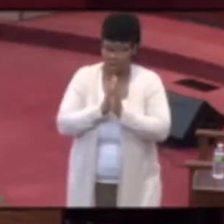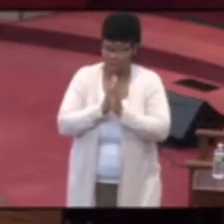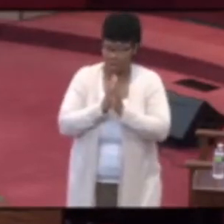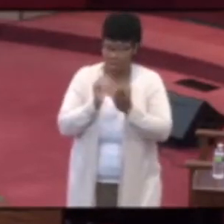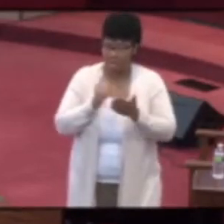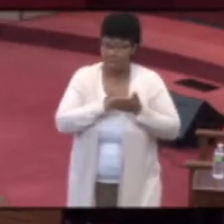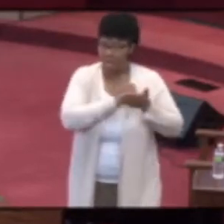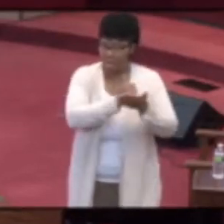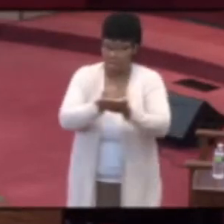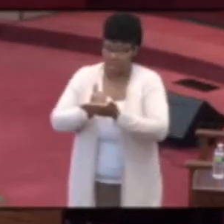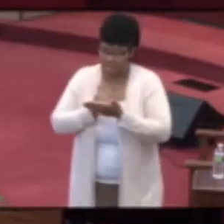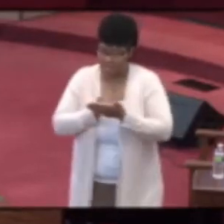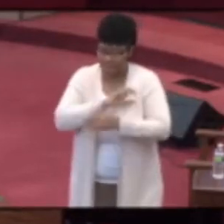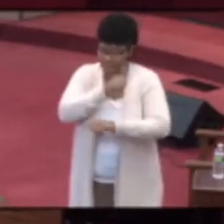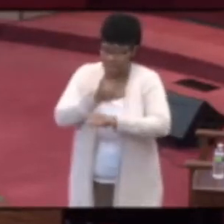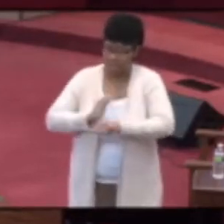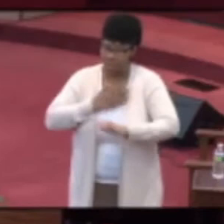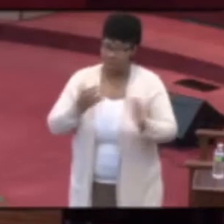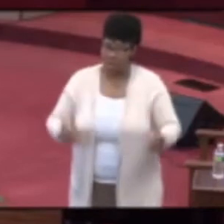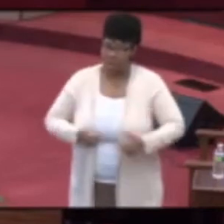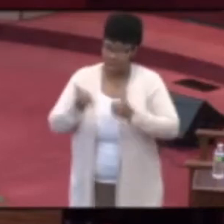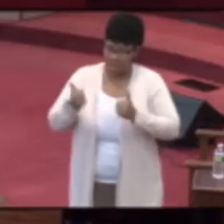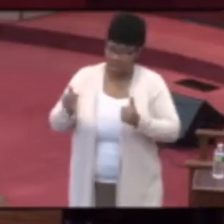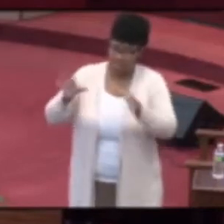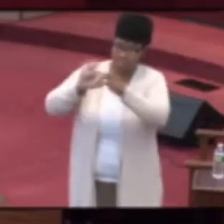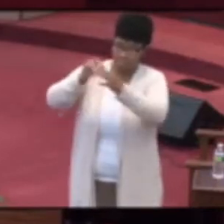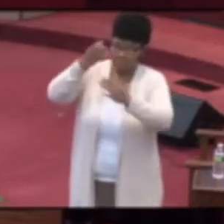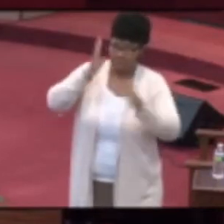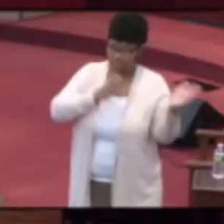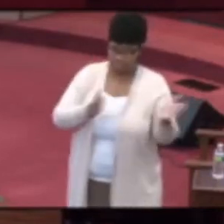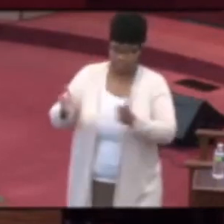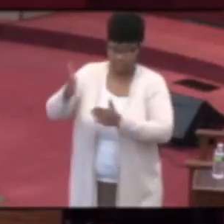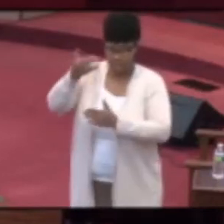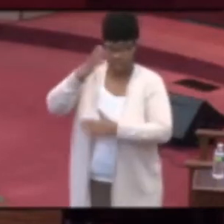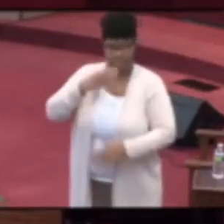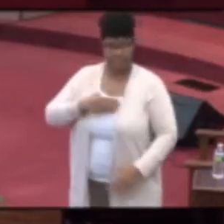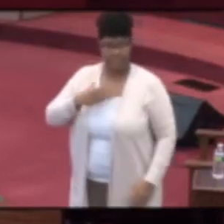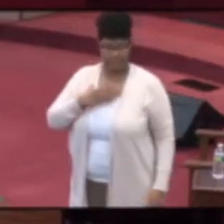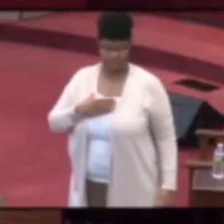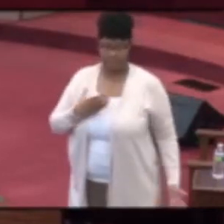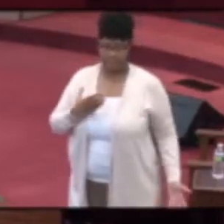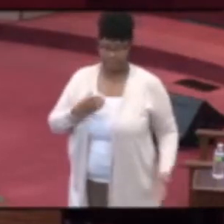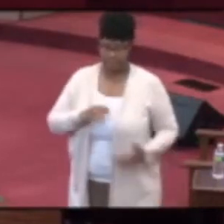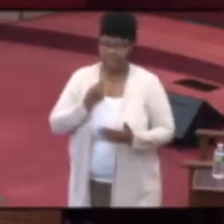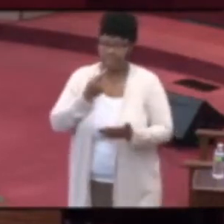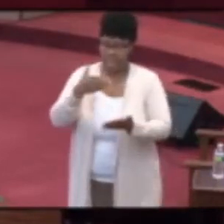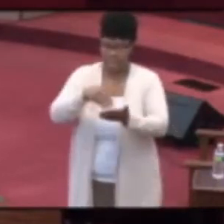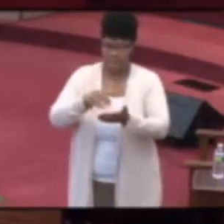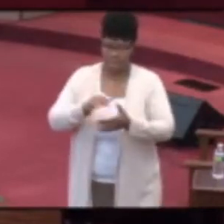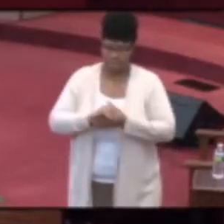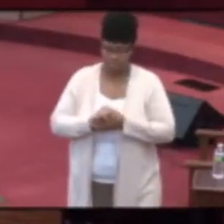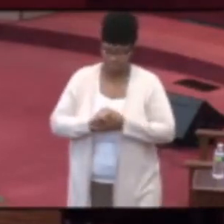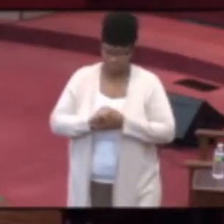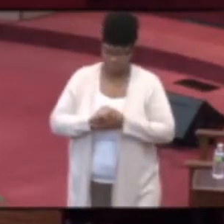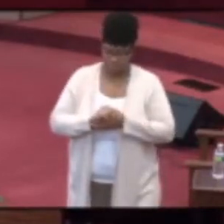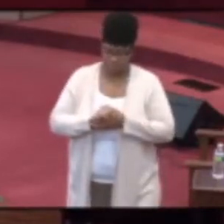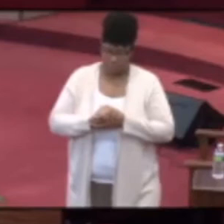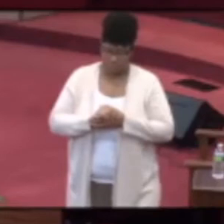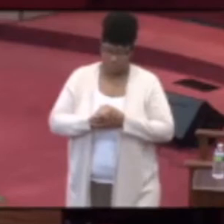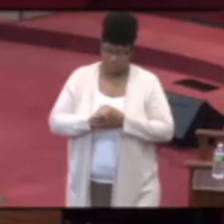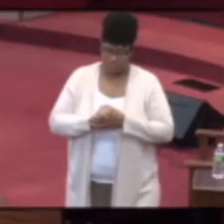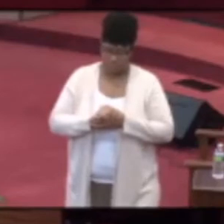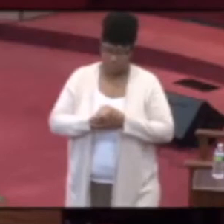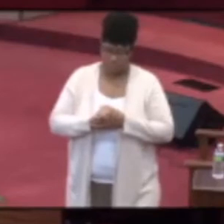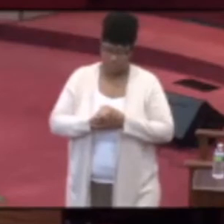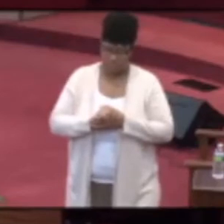grounding our lives in the will of God. Let me say it again.